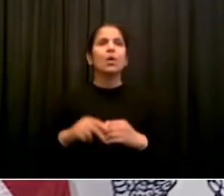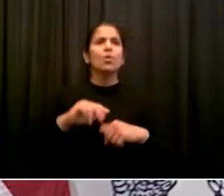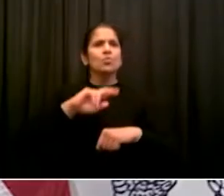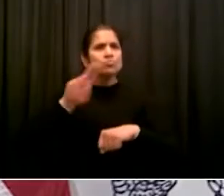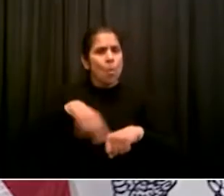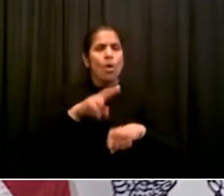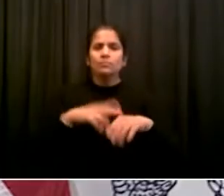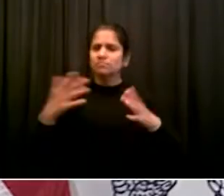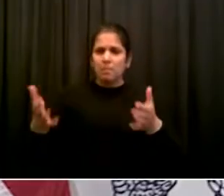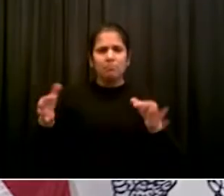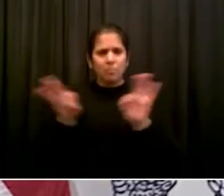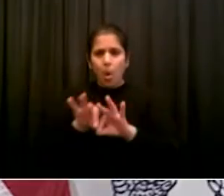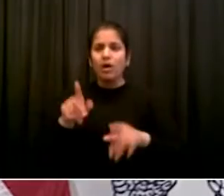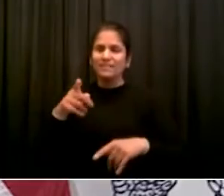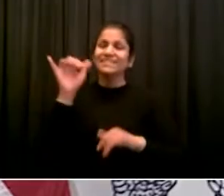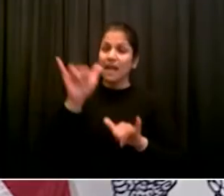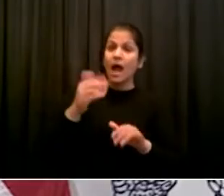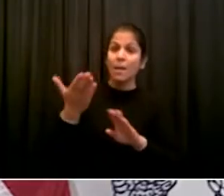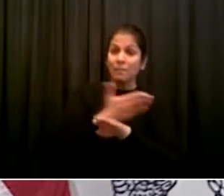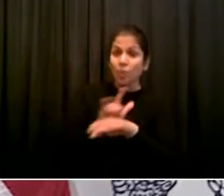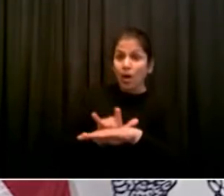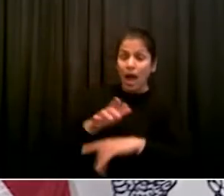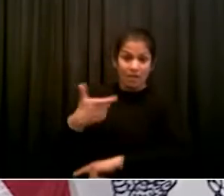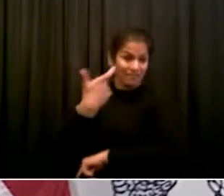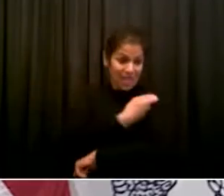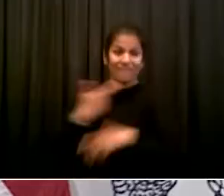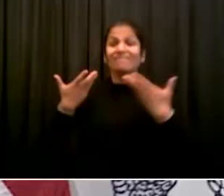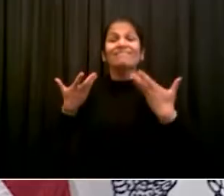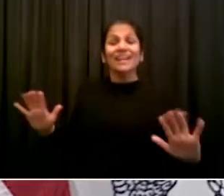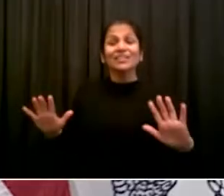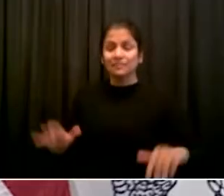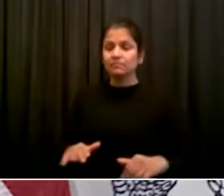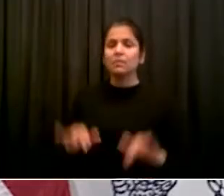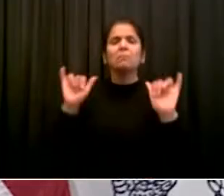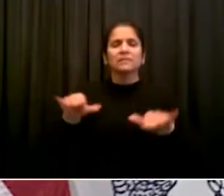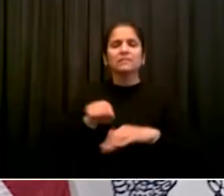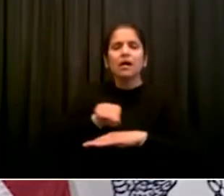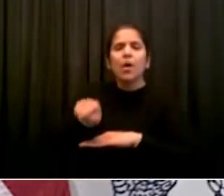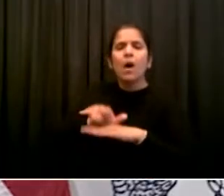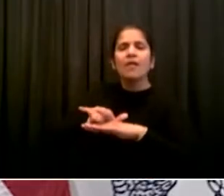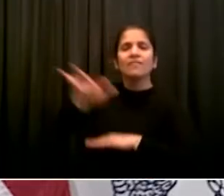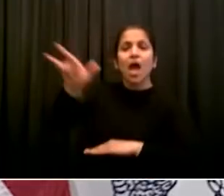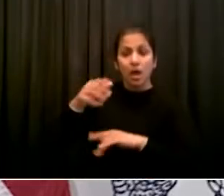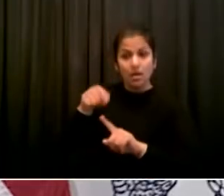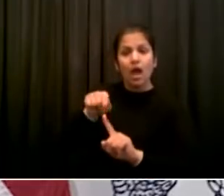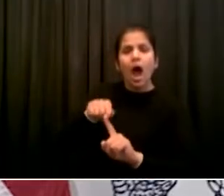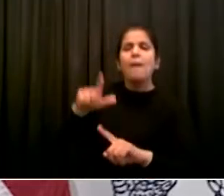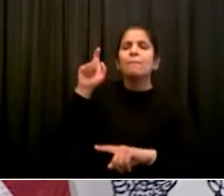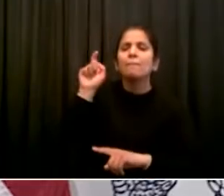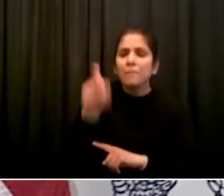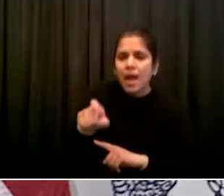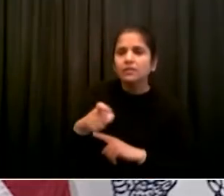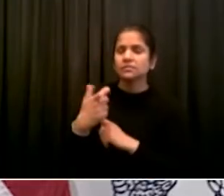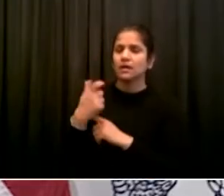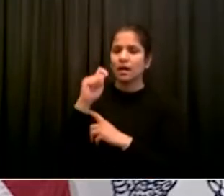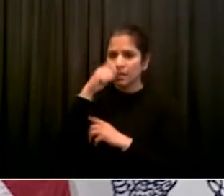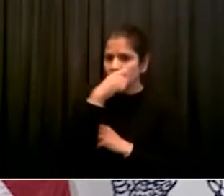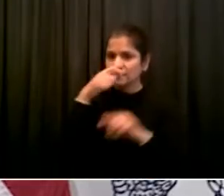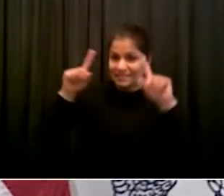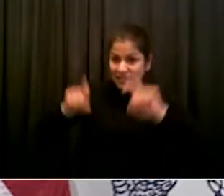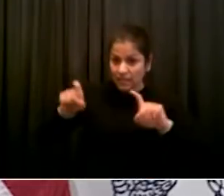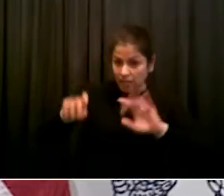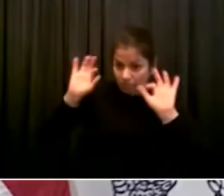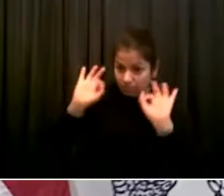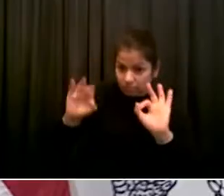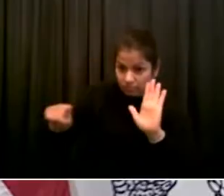need to quarantine, you need to quarantine. That's what keeps us all safe. So I think that decision by the state is reckless. I think it should be